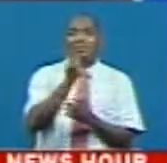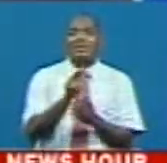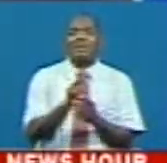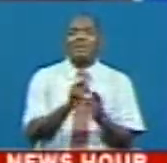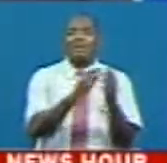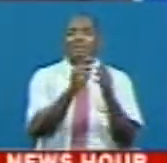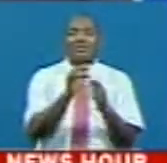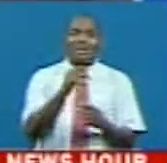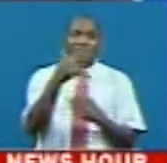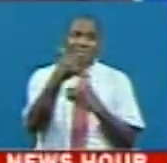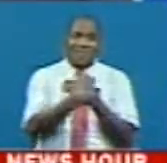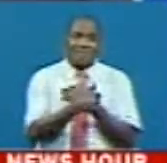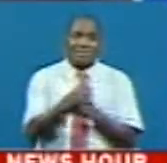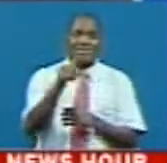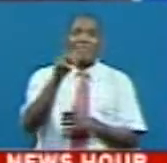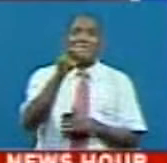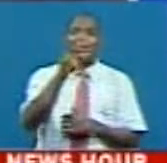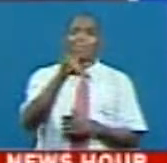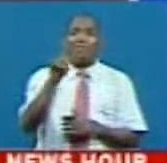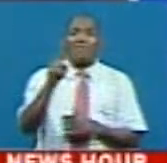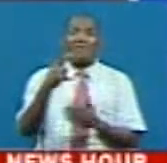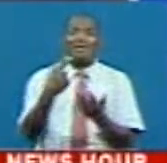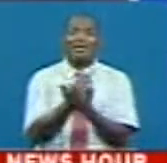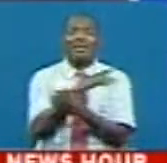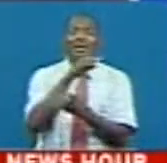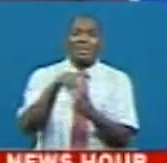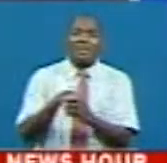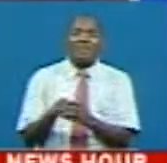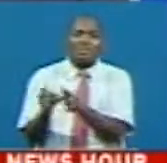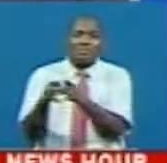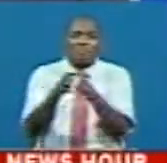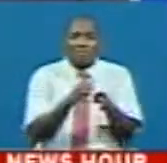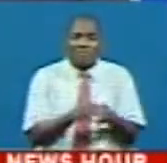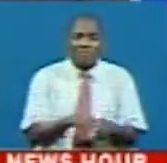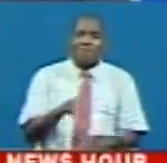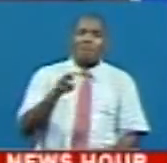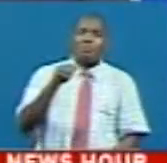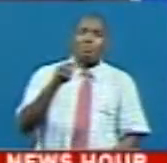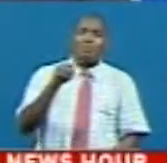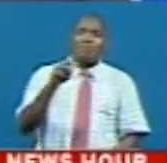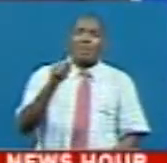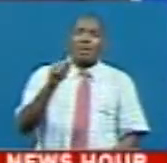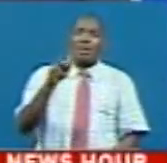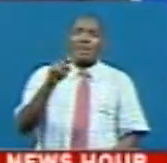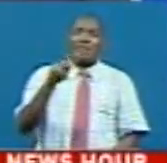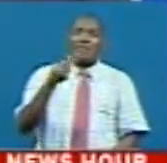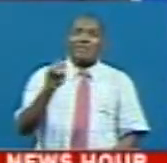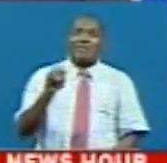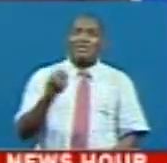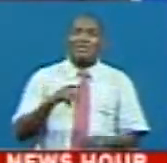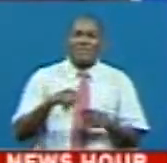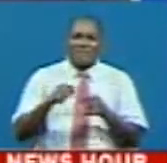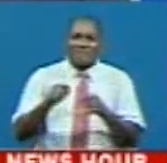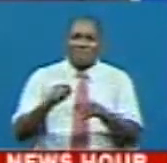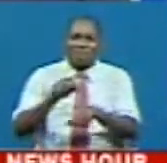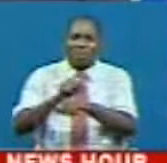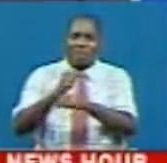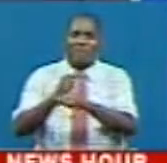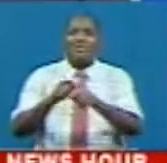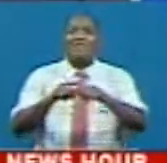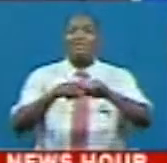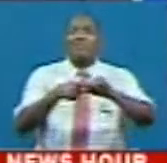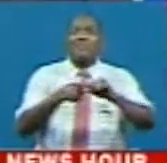Union. 31 countries, including Ghana, gathered in the Moroccan city of Marrakech to push